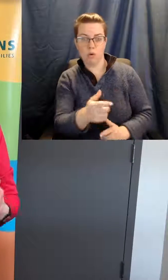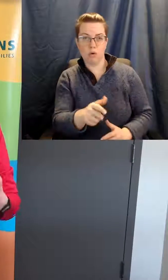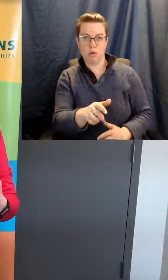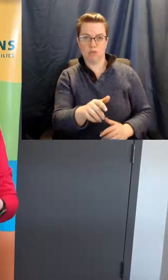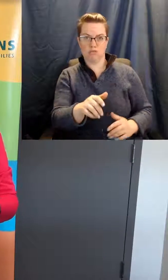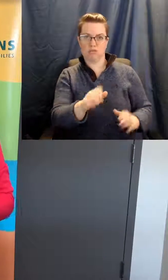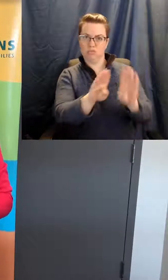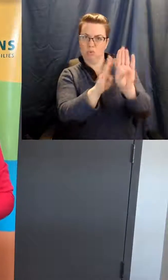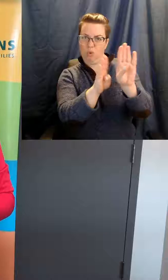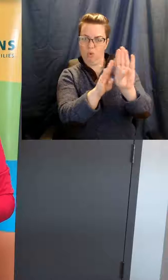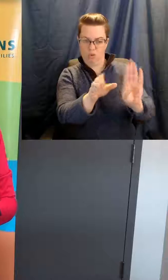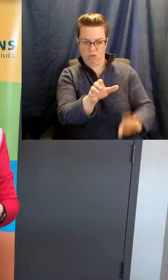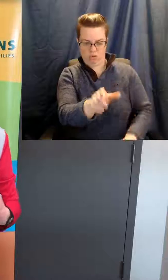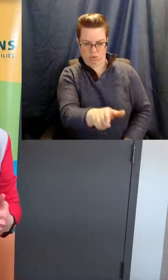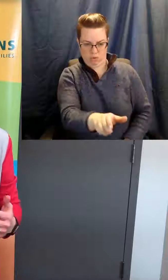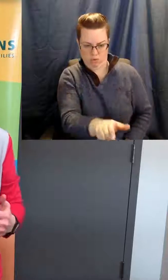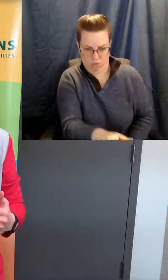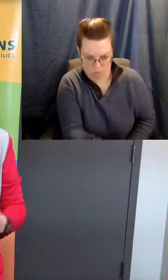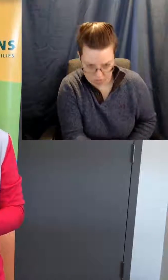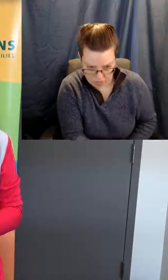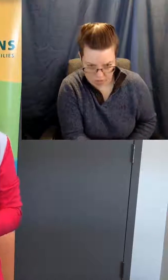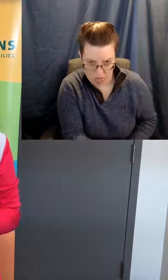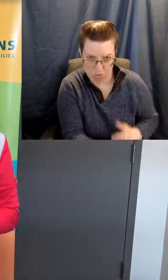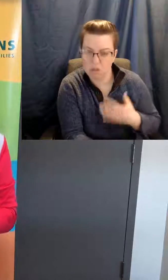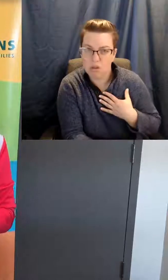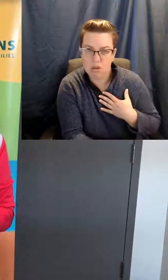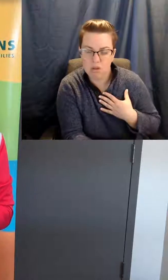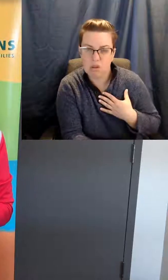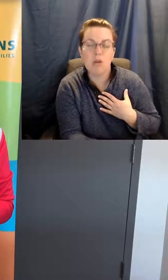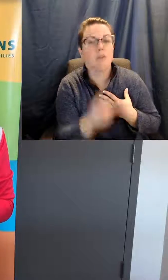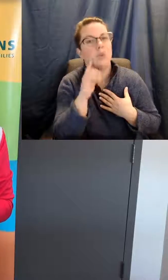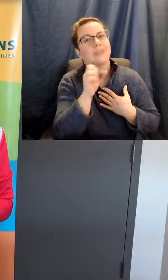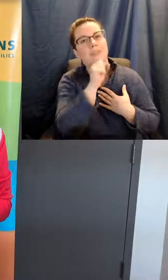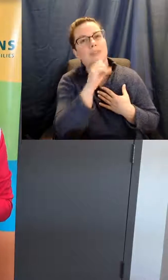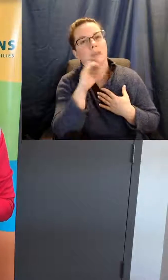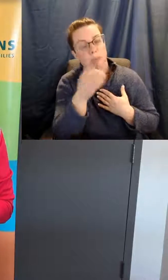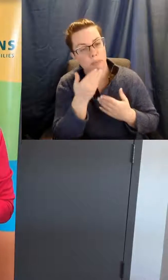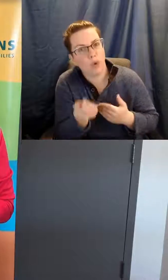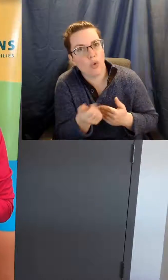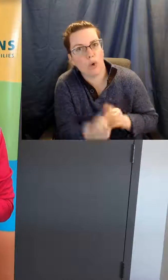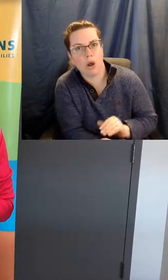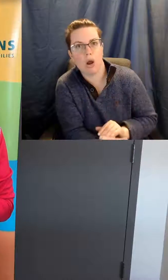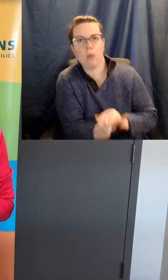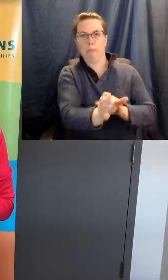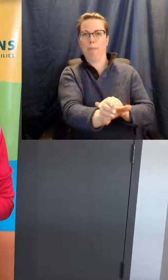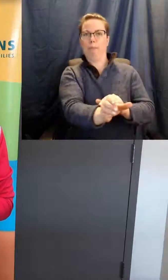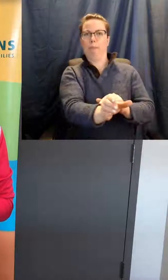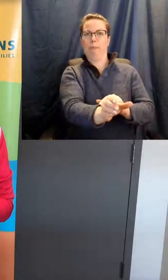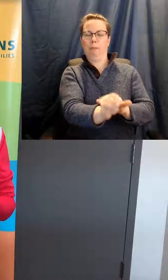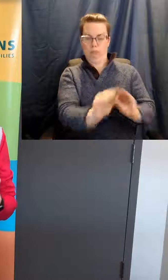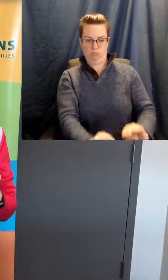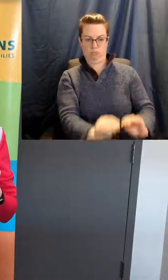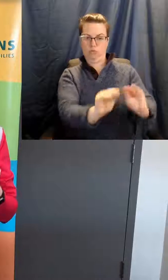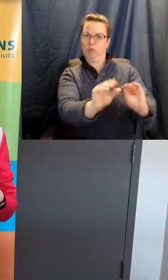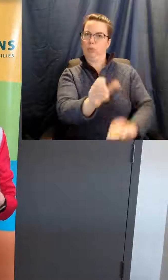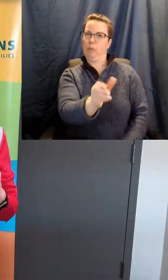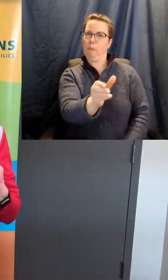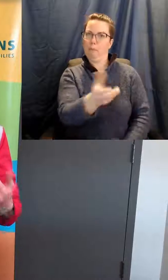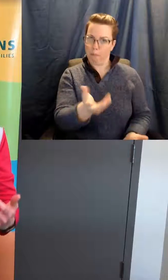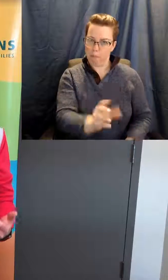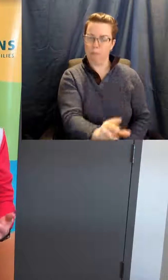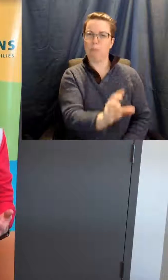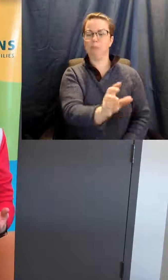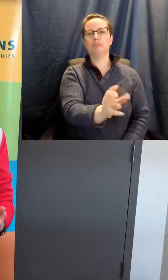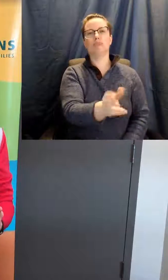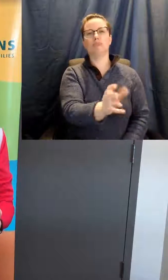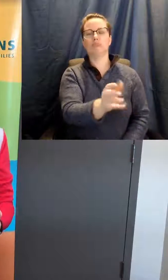are the height that the seniors need and not necessarily that a regular adult needs. And then perhaps for the window washer, could he move